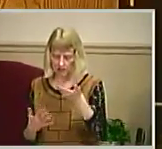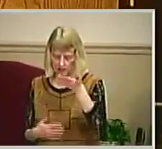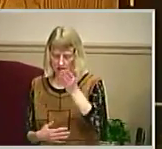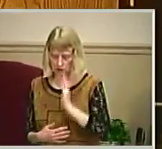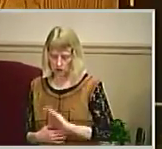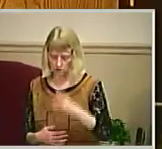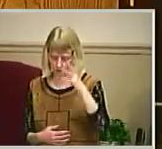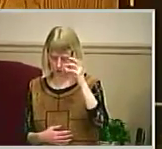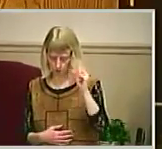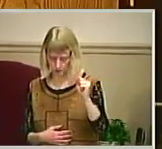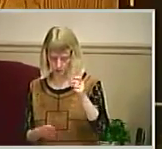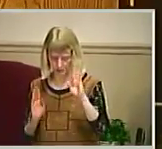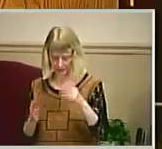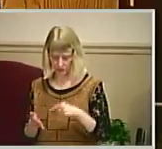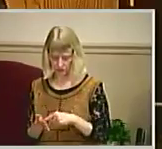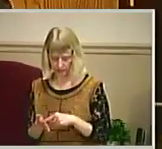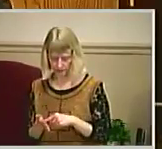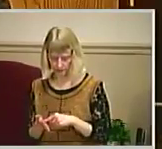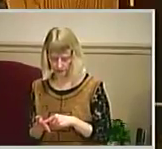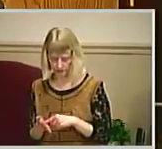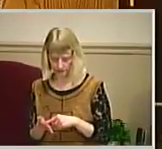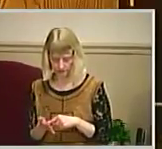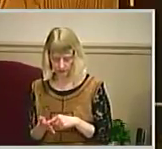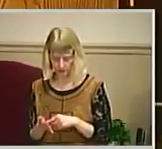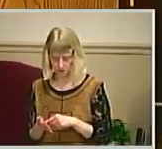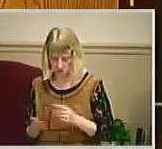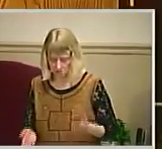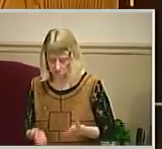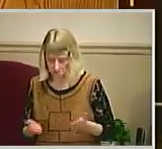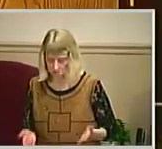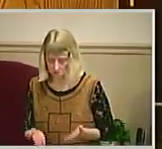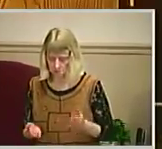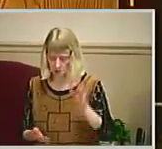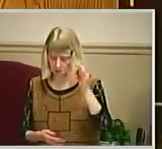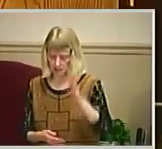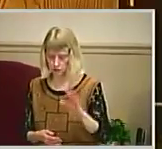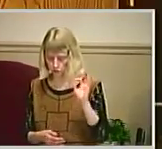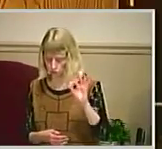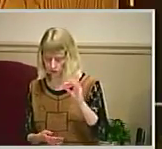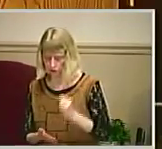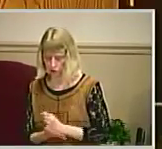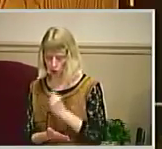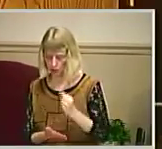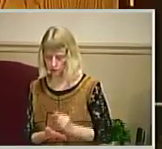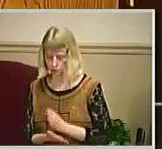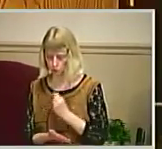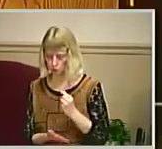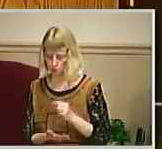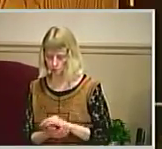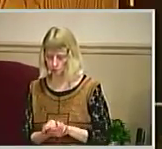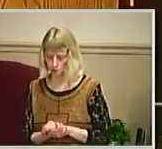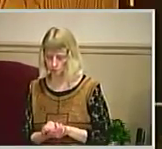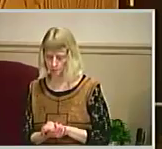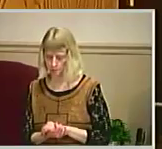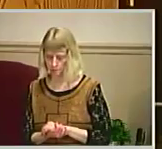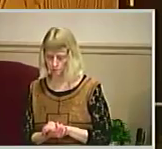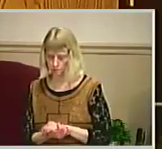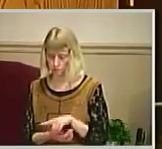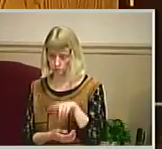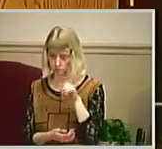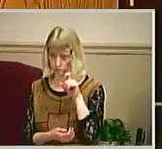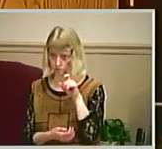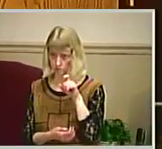for a president, listen to this, who has encouraged pastors to preach the gospel. You say he